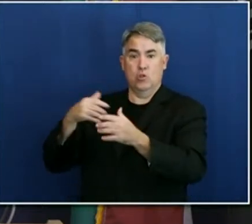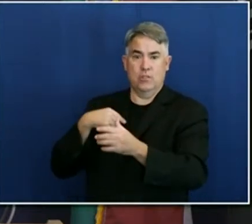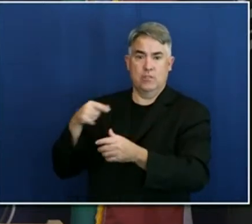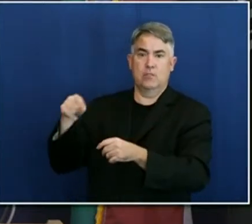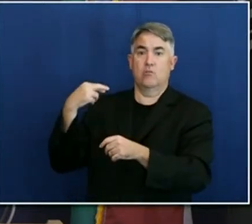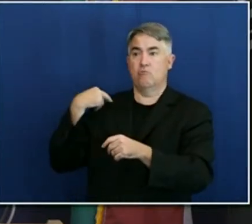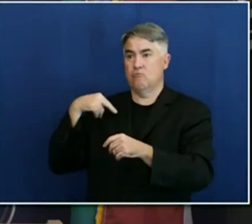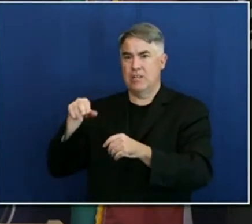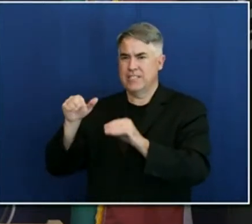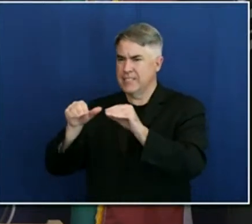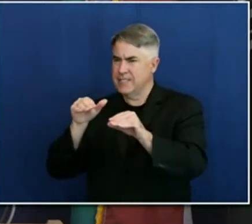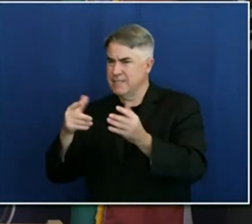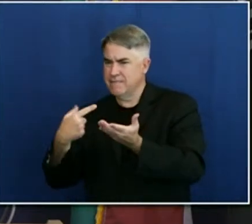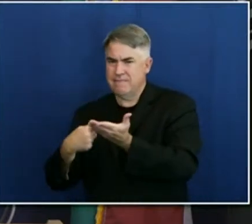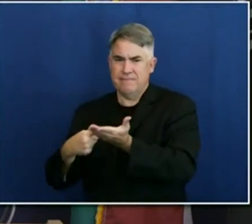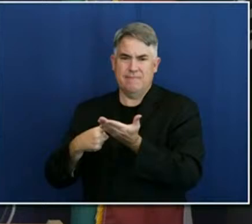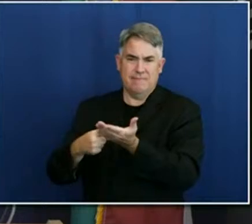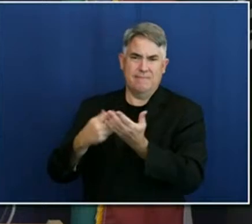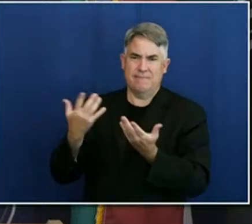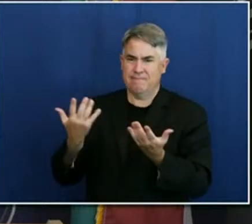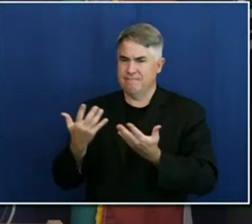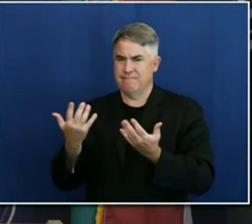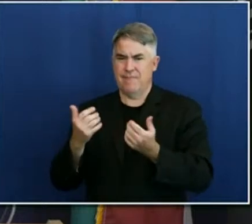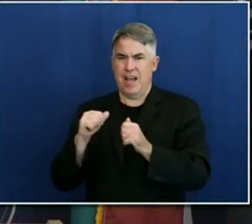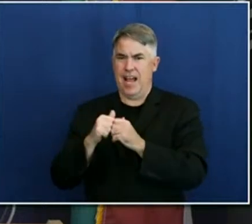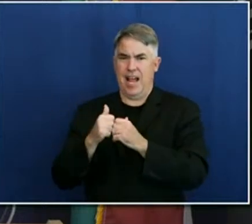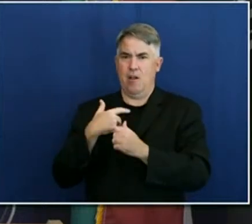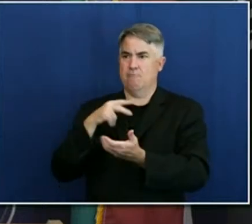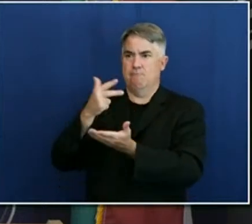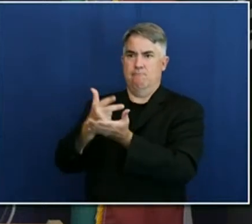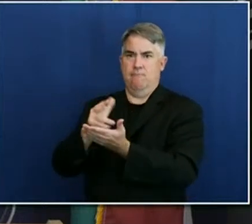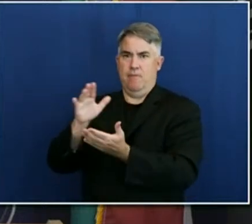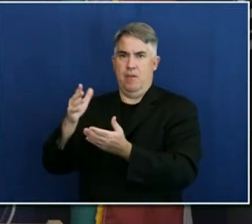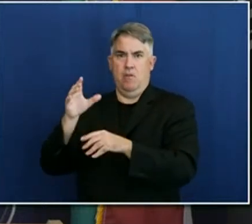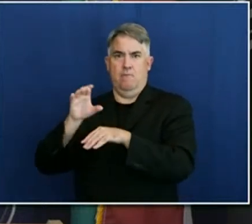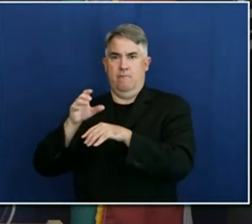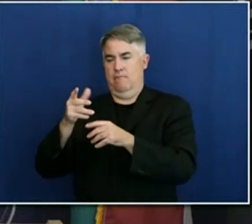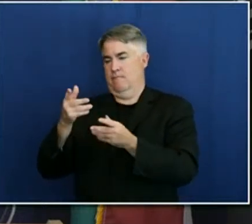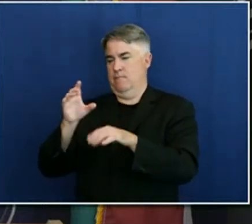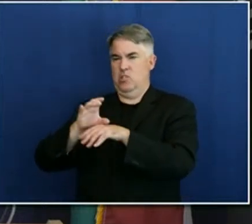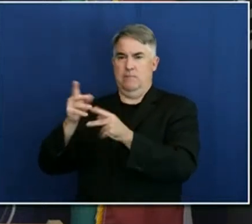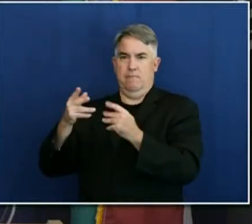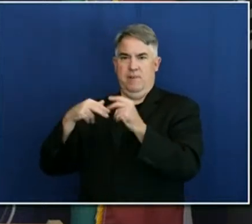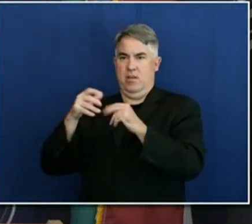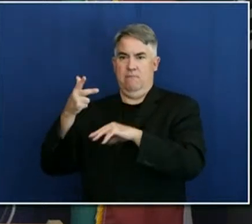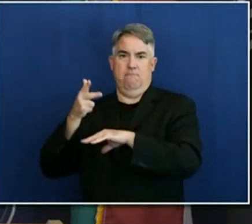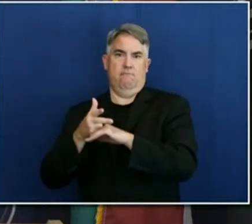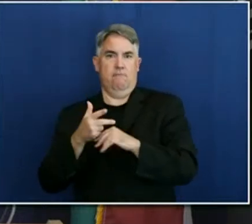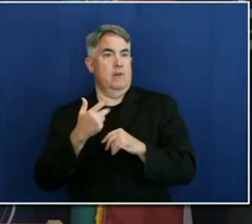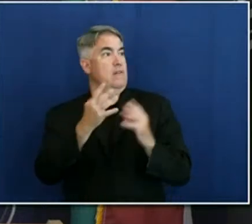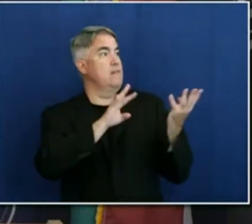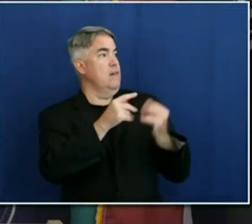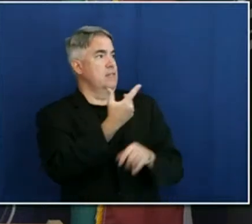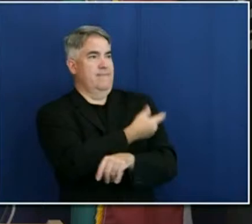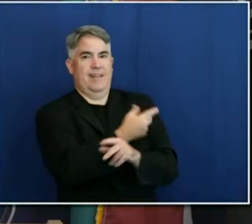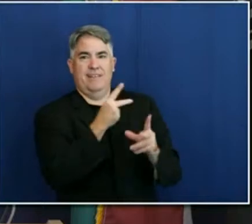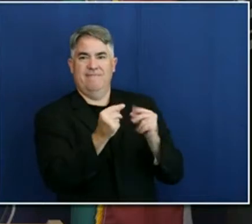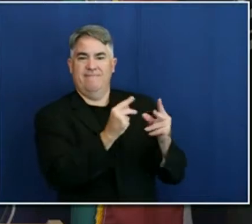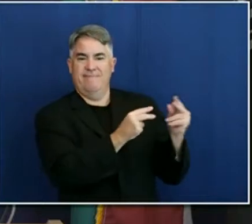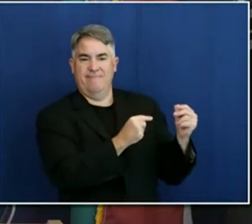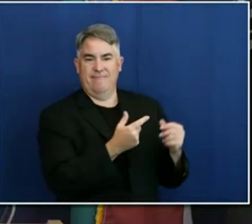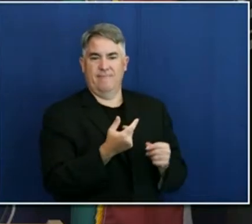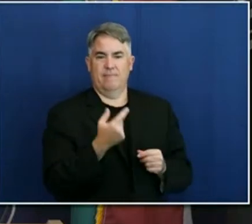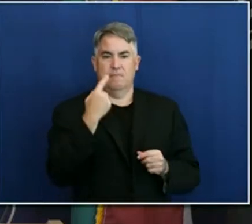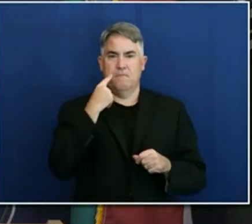location. Could be 1 or maybe 2-day events that we do, and move those around the county. Again, we'll share that information and